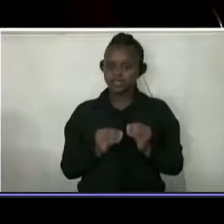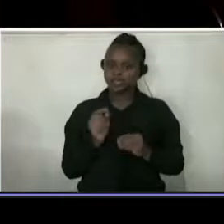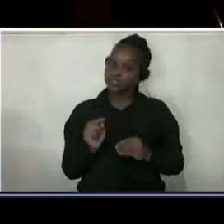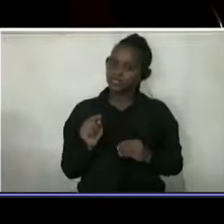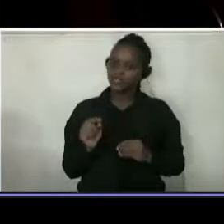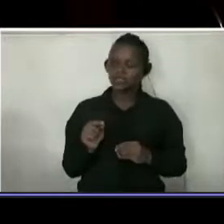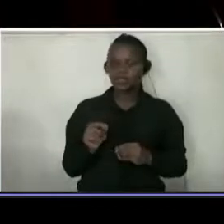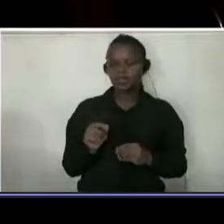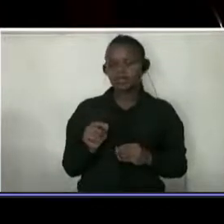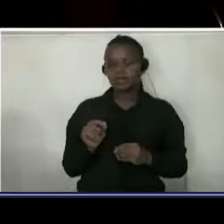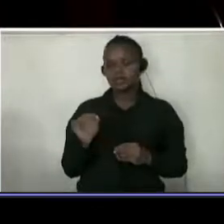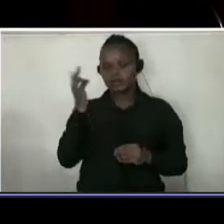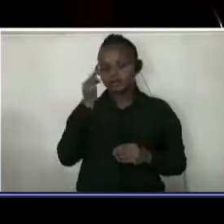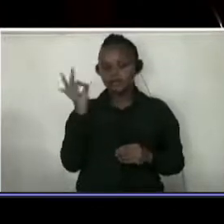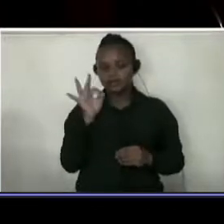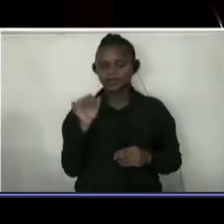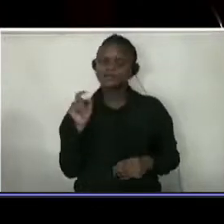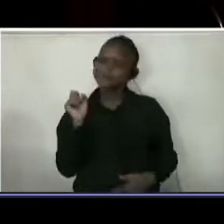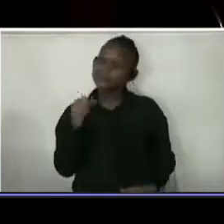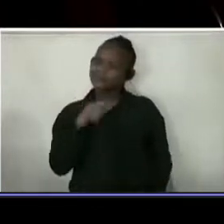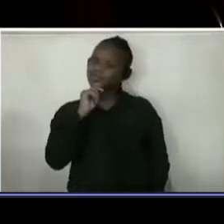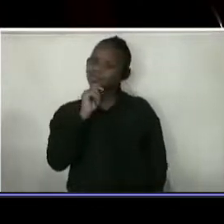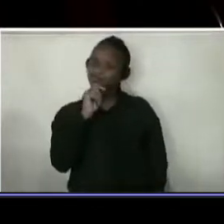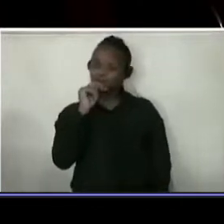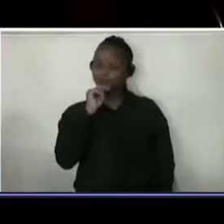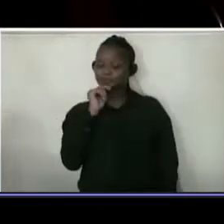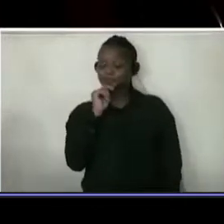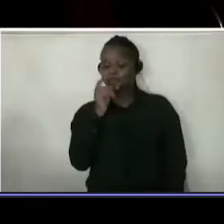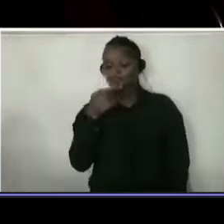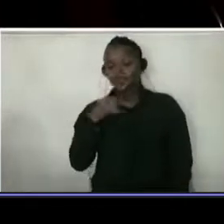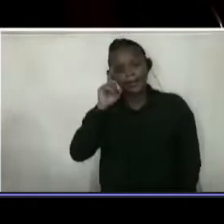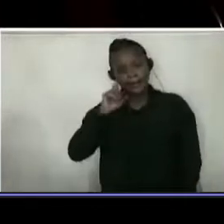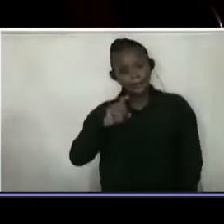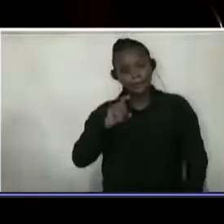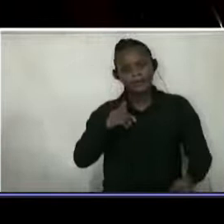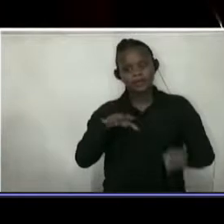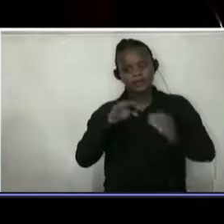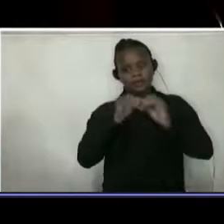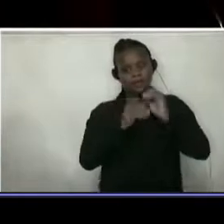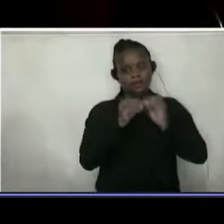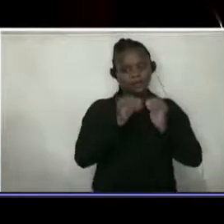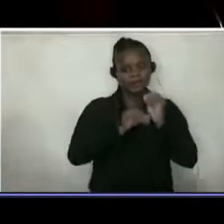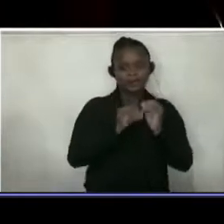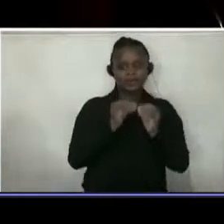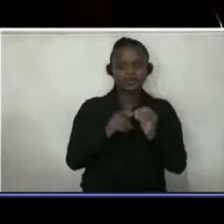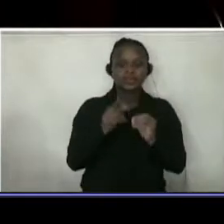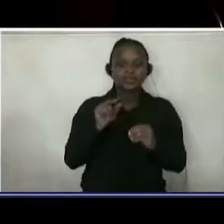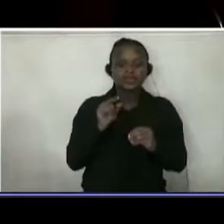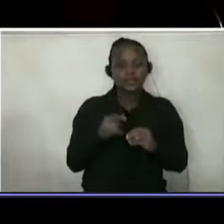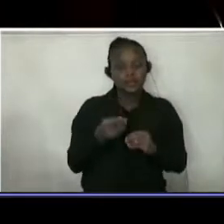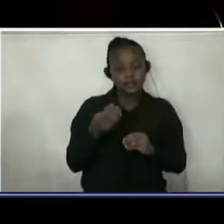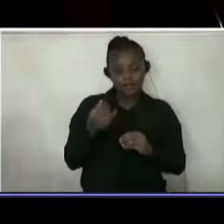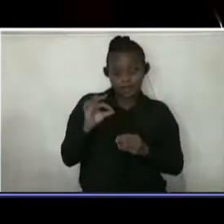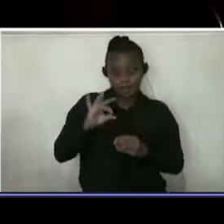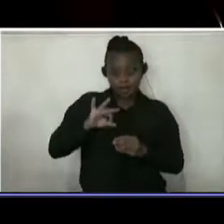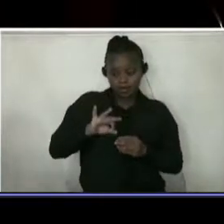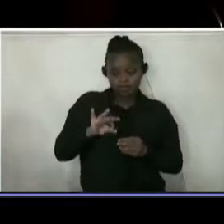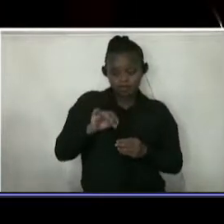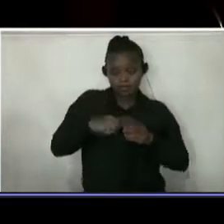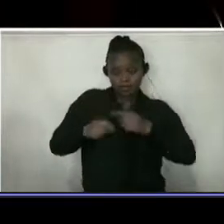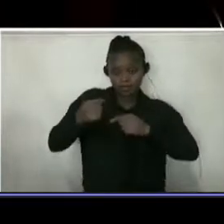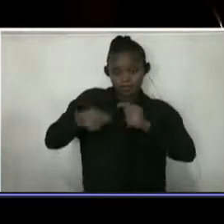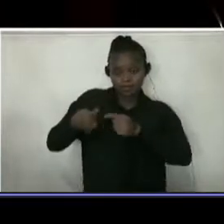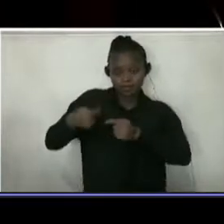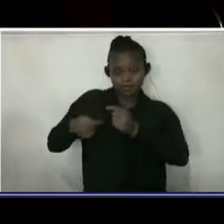Speaker, we need to limit the cost of unnecessary court cases in municipalities, but it cannot be done by limiting the power of the